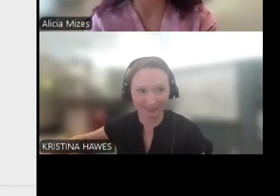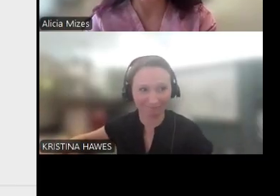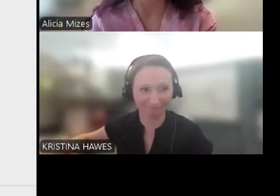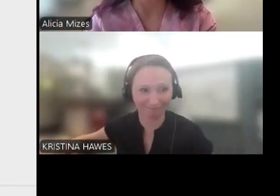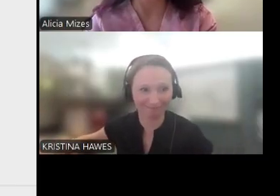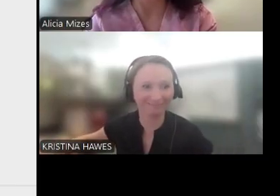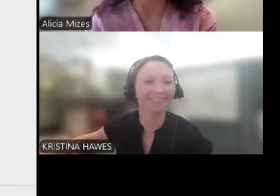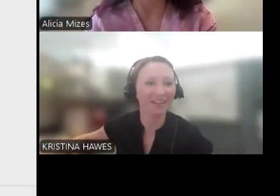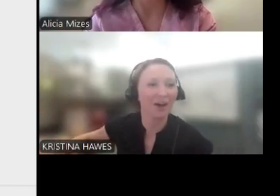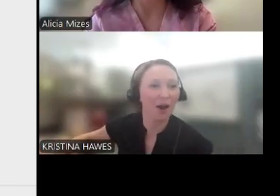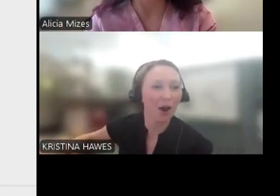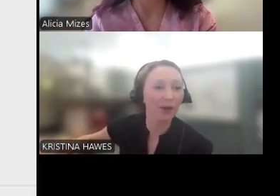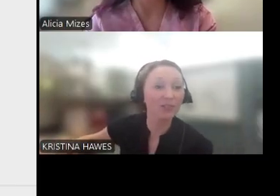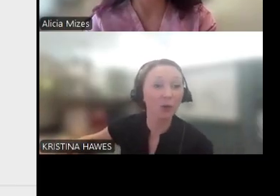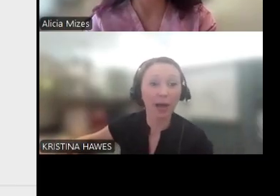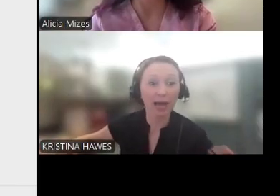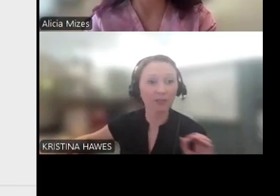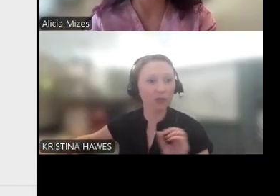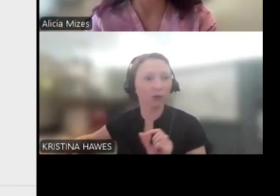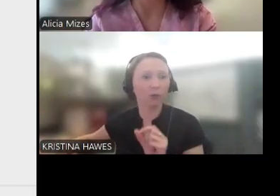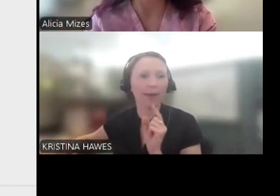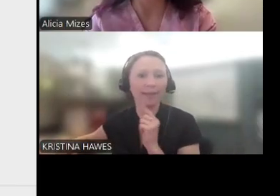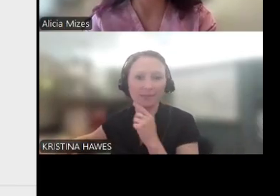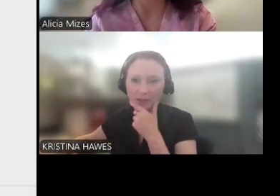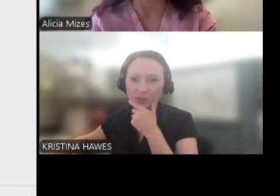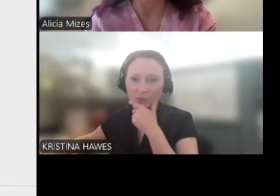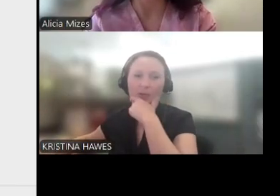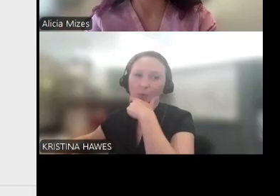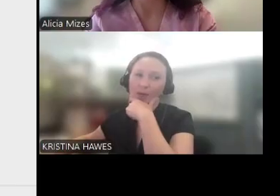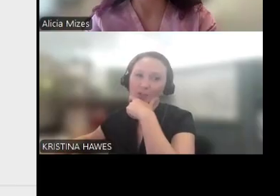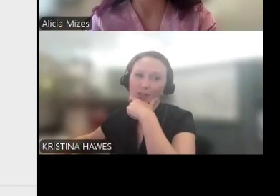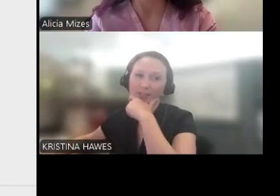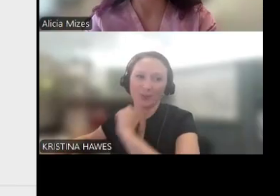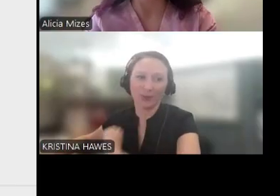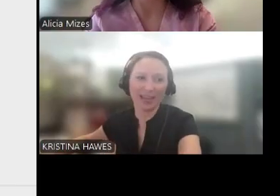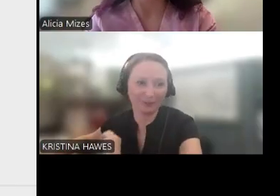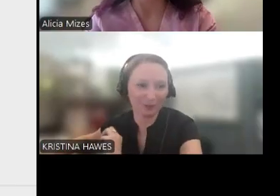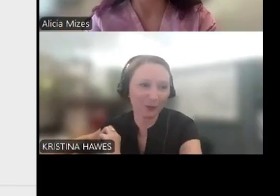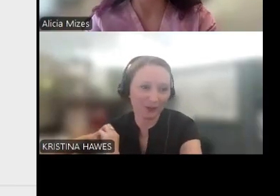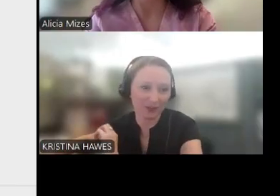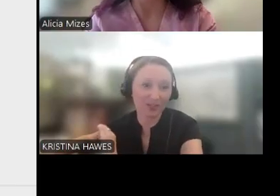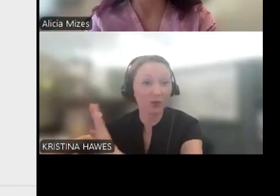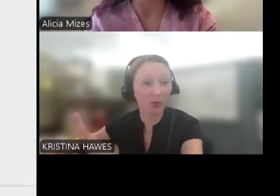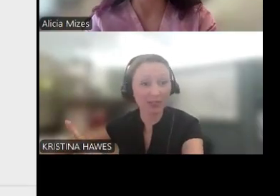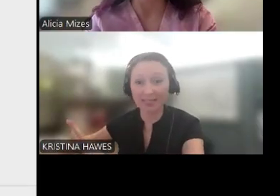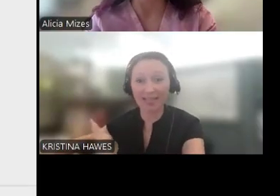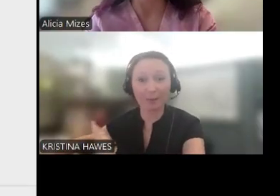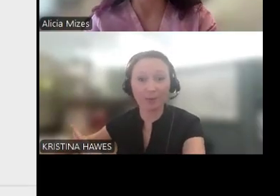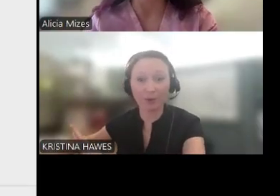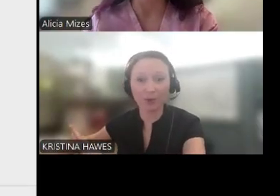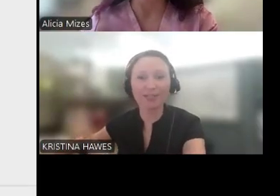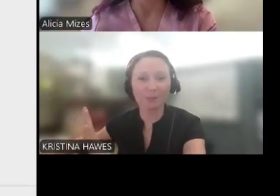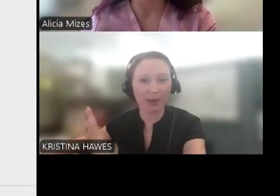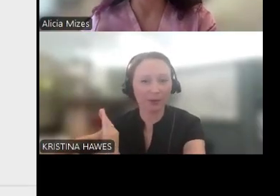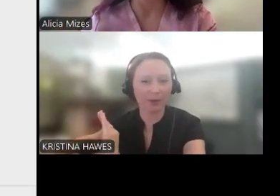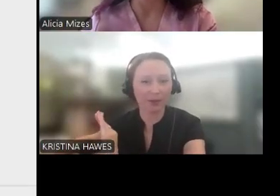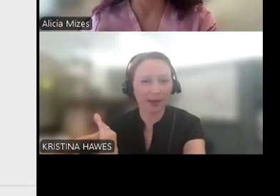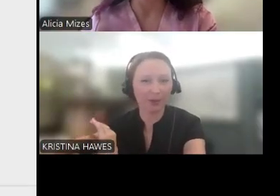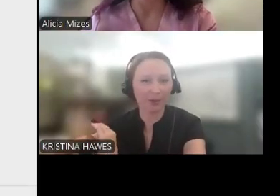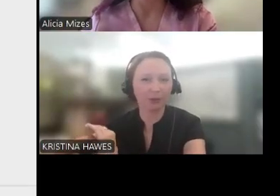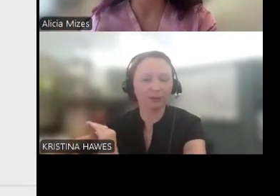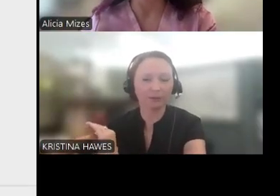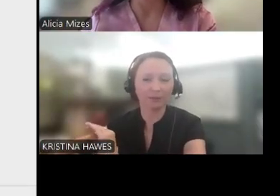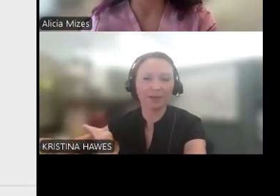for your skin. Yeah. Okay, so on to a sunscreen question. So we had a few of these. So you did say that mineral is better